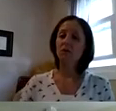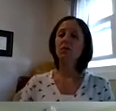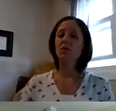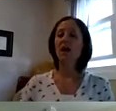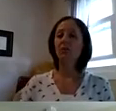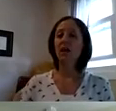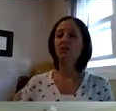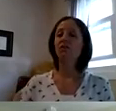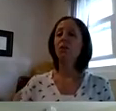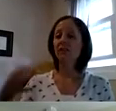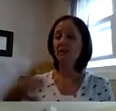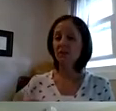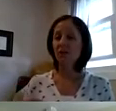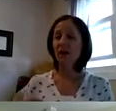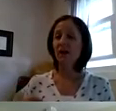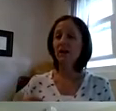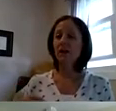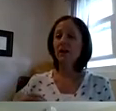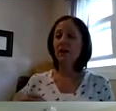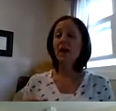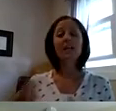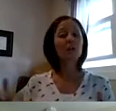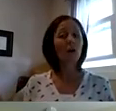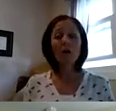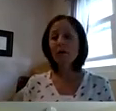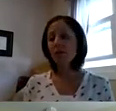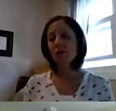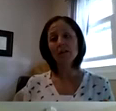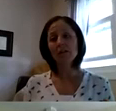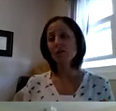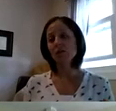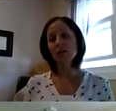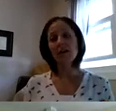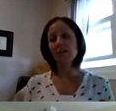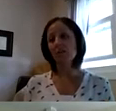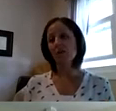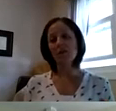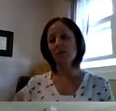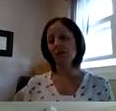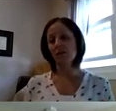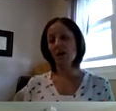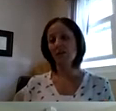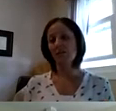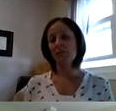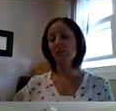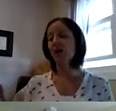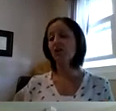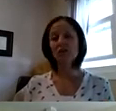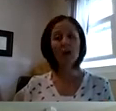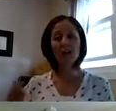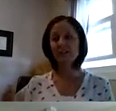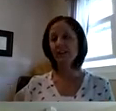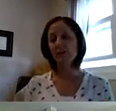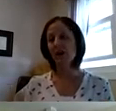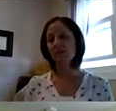you within the application to identify any or all of the things that you intend to spend those funds on. I'll just